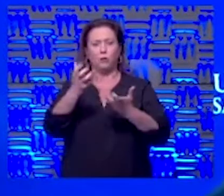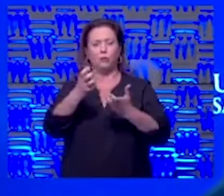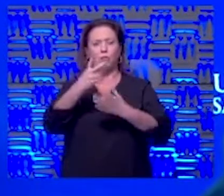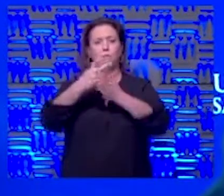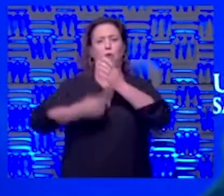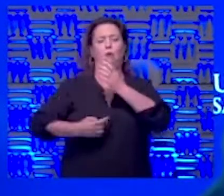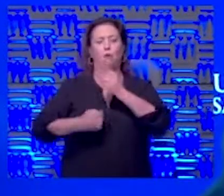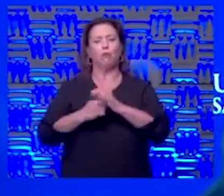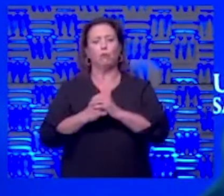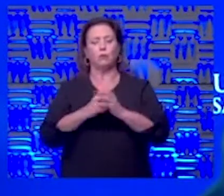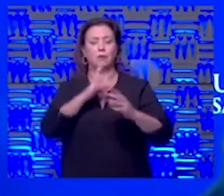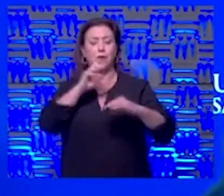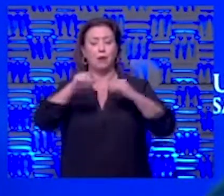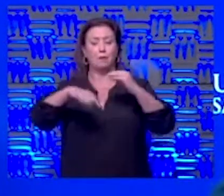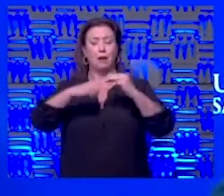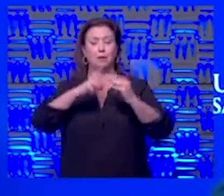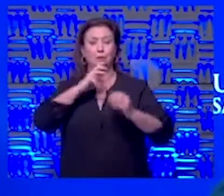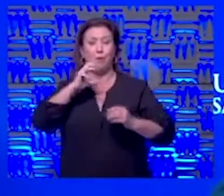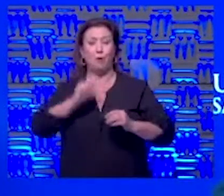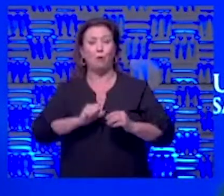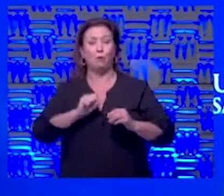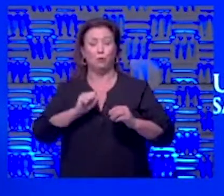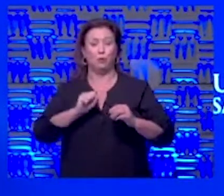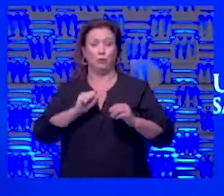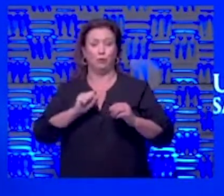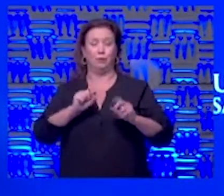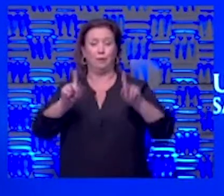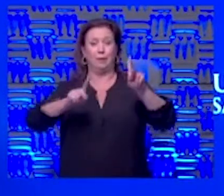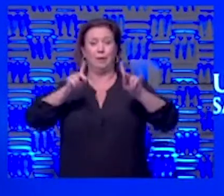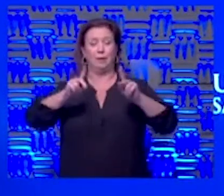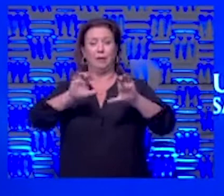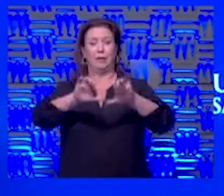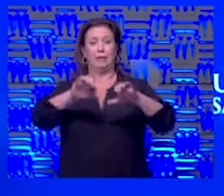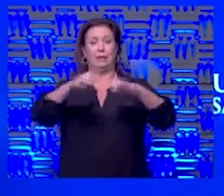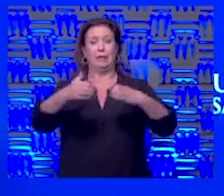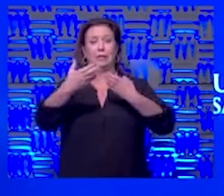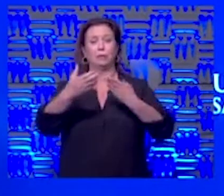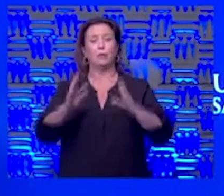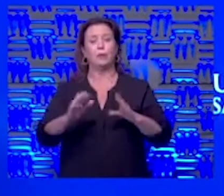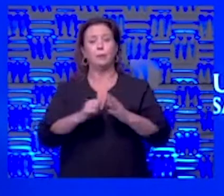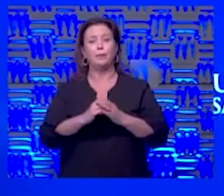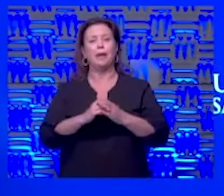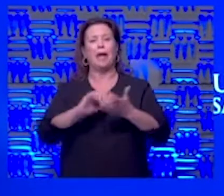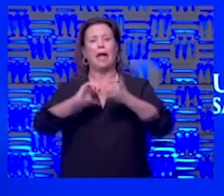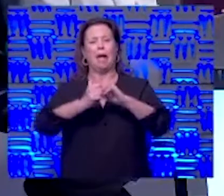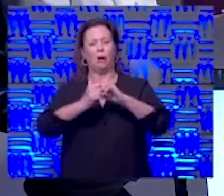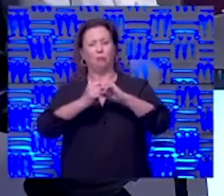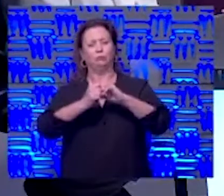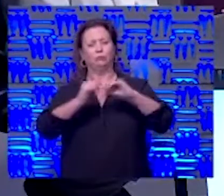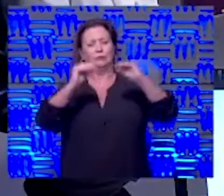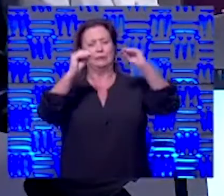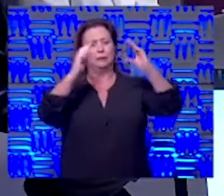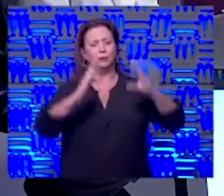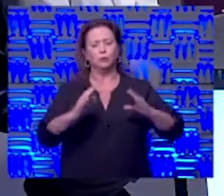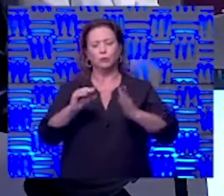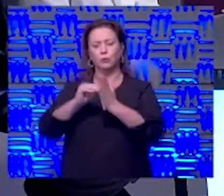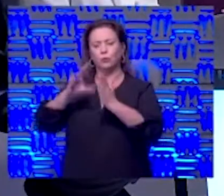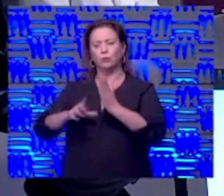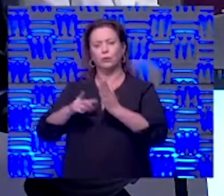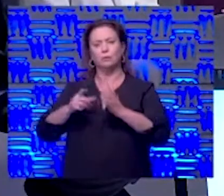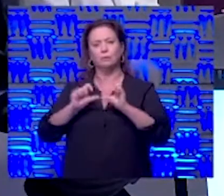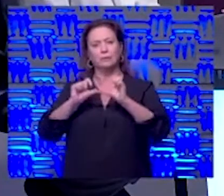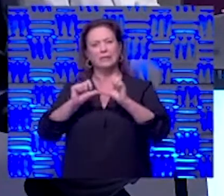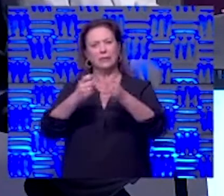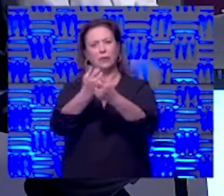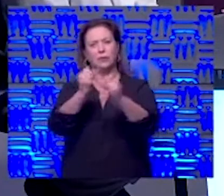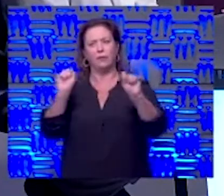some older adults that will be in the classroom. She wants to know, how are we going to keep teachers and students safe? Mm-hmm. Yeah, I